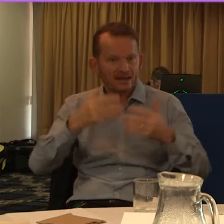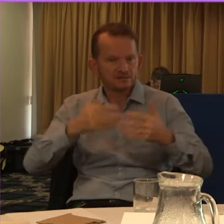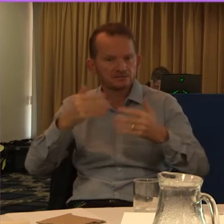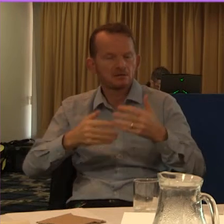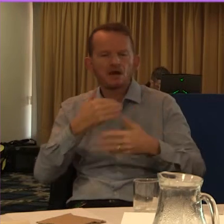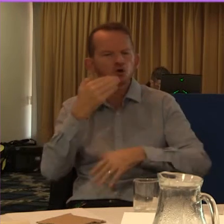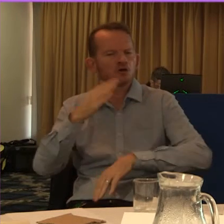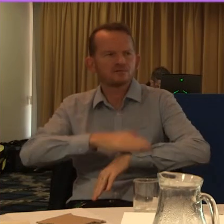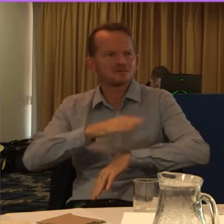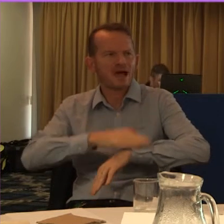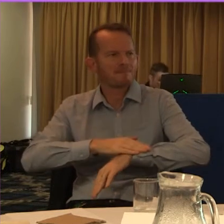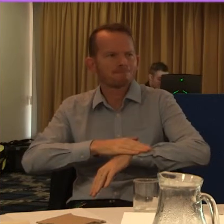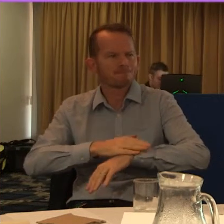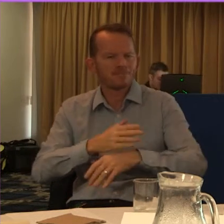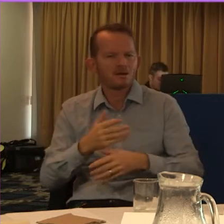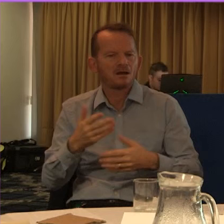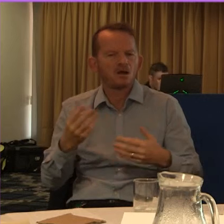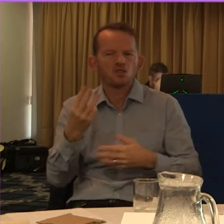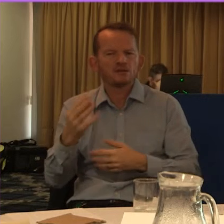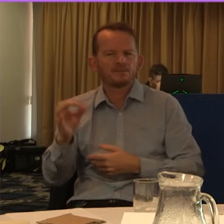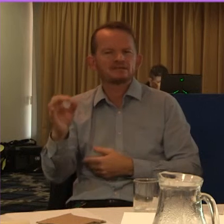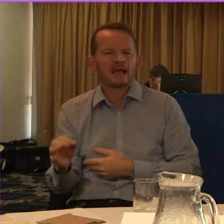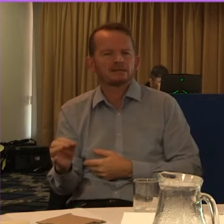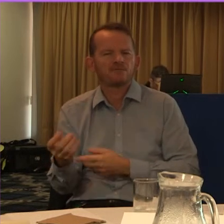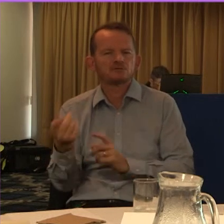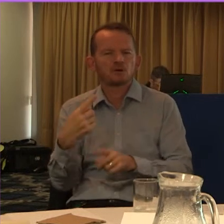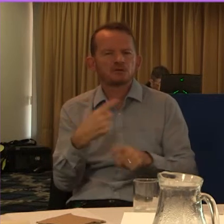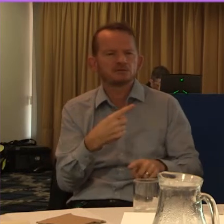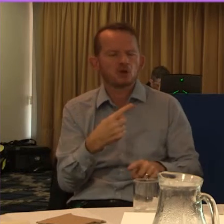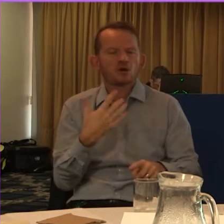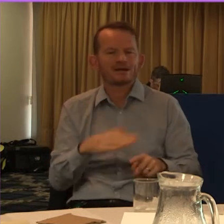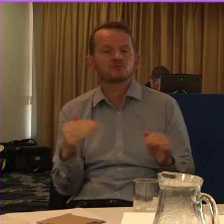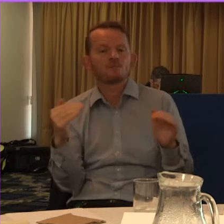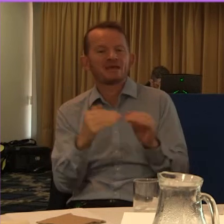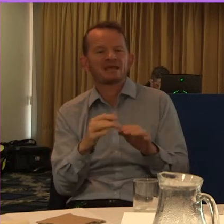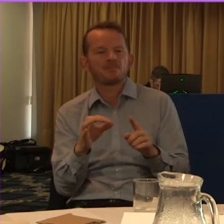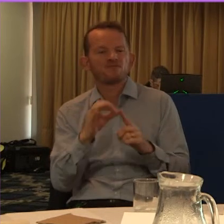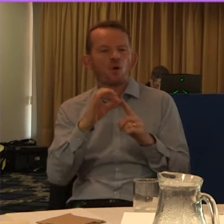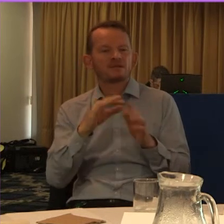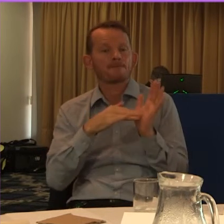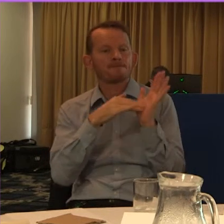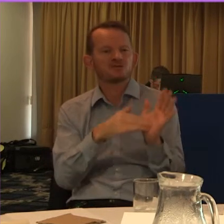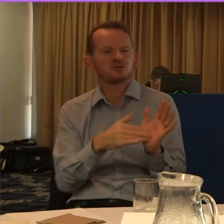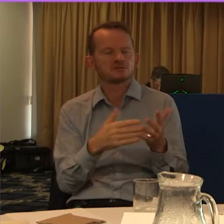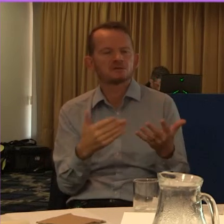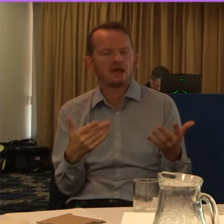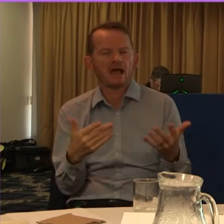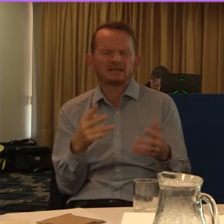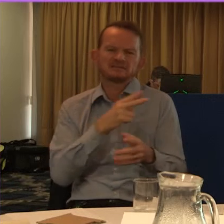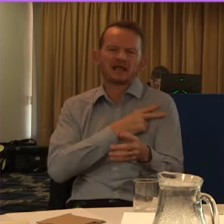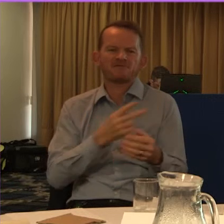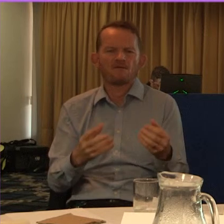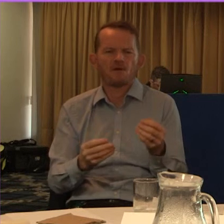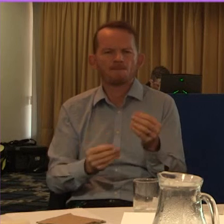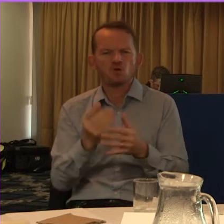lack of time was highlighted by about 30% of respondents, followed by a need to meet performance measures and measures of